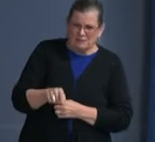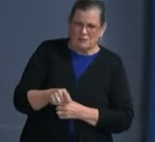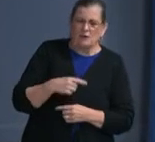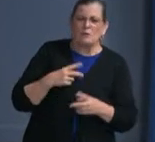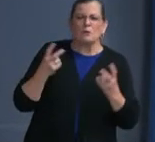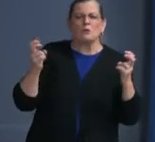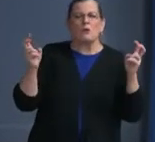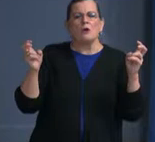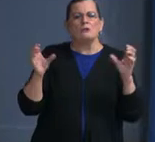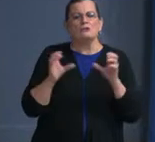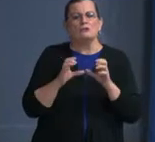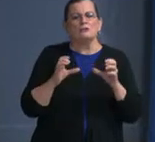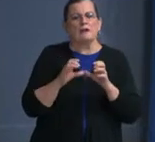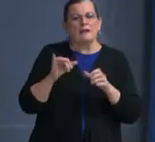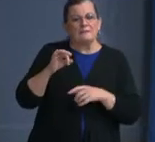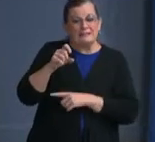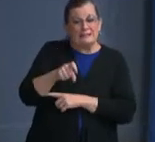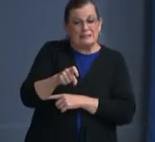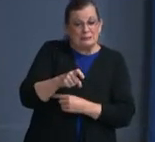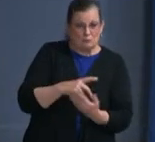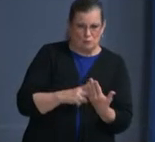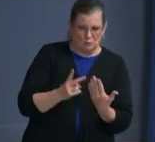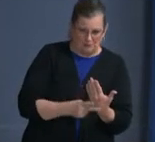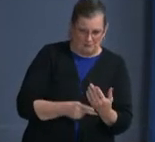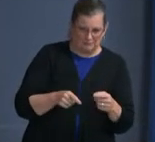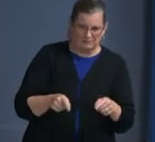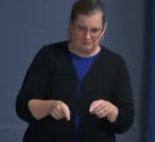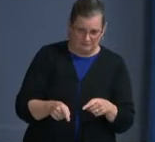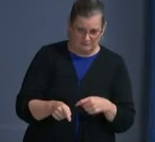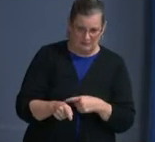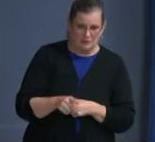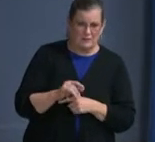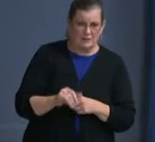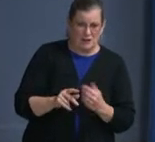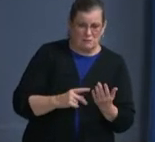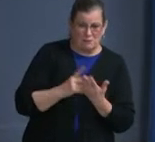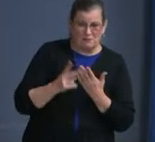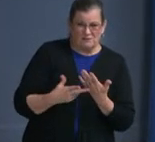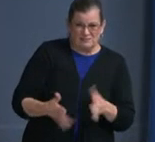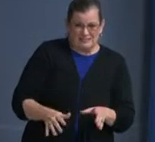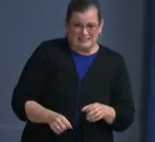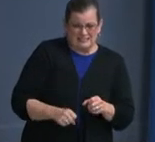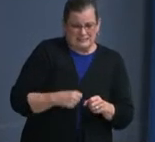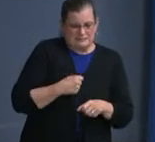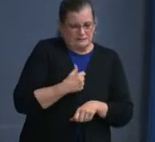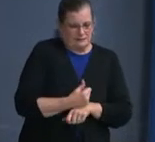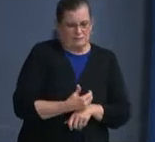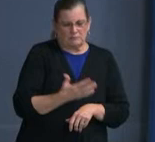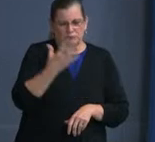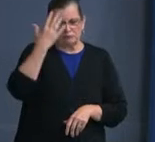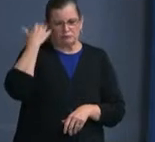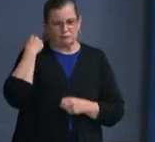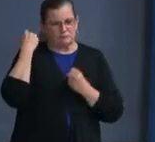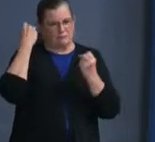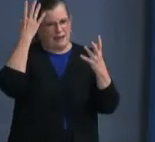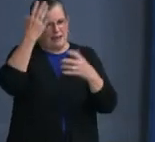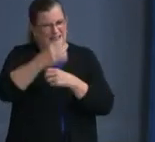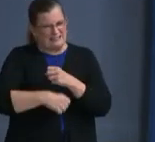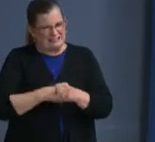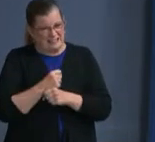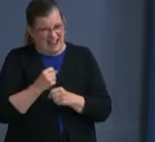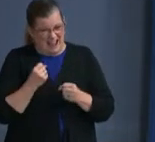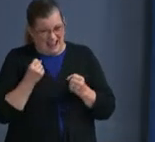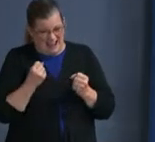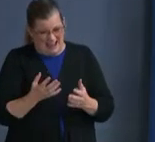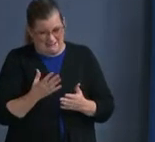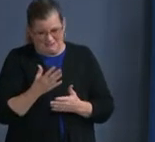Certificate of Need program. It's a program that was established decades ago, and about half of the states continue to have that program. Because we